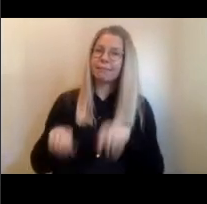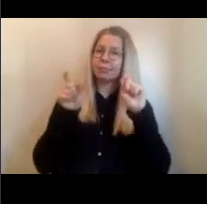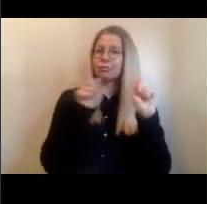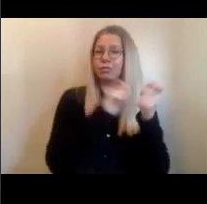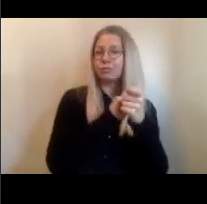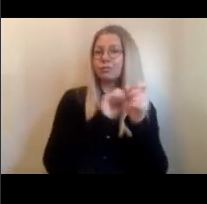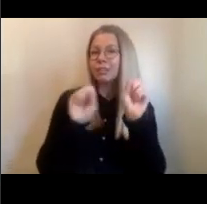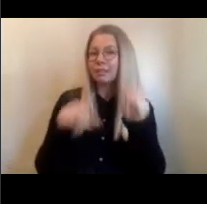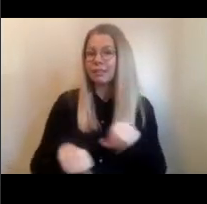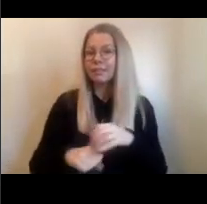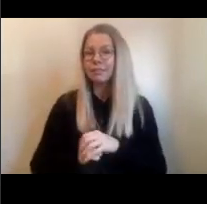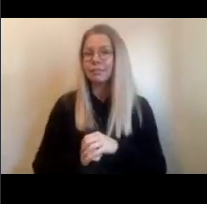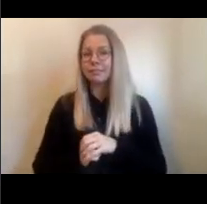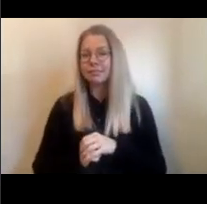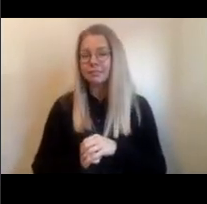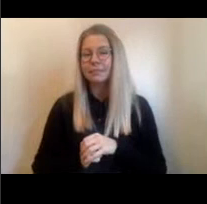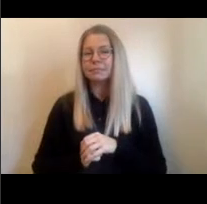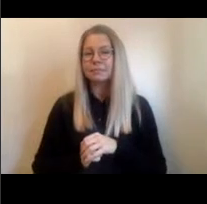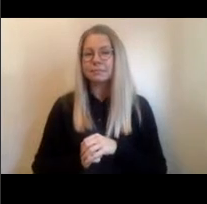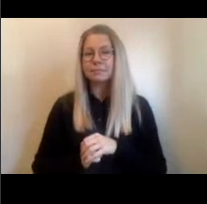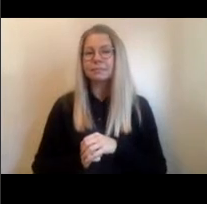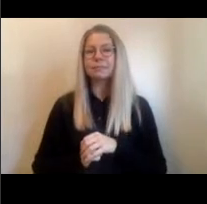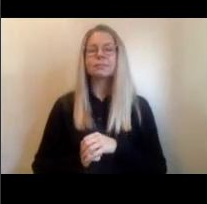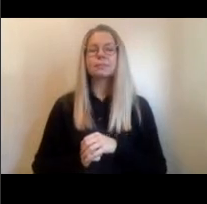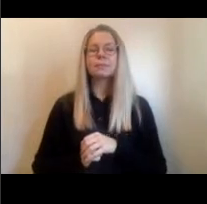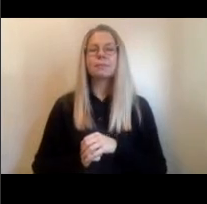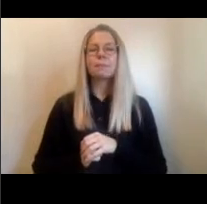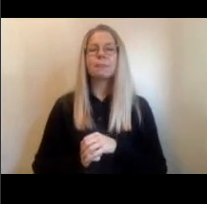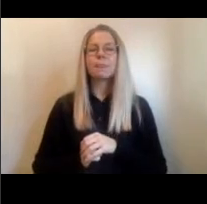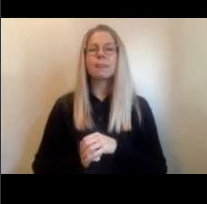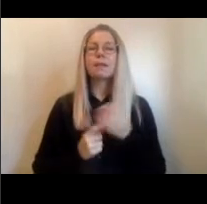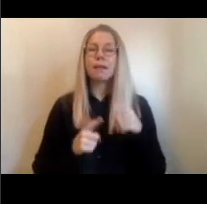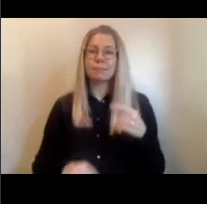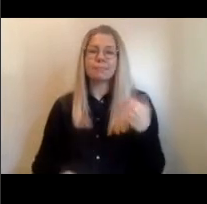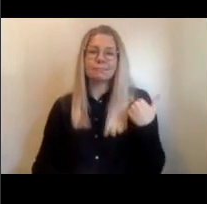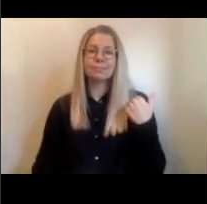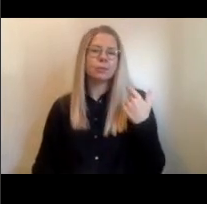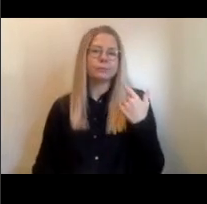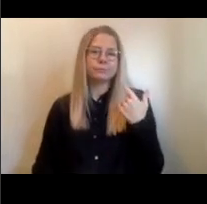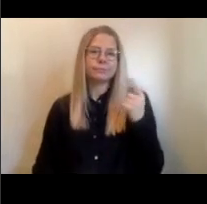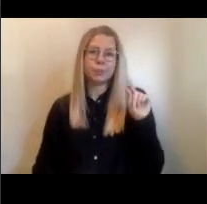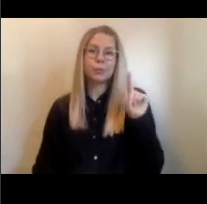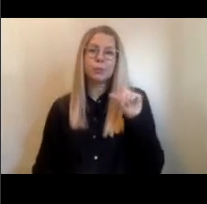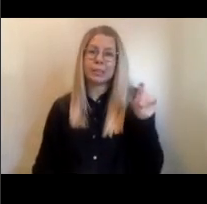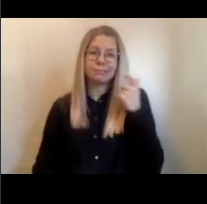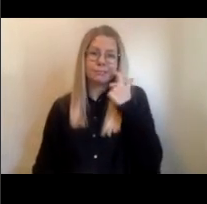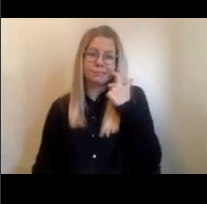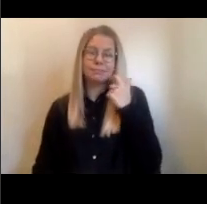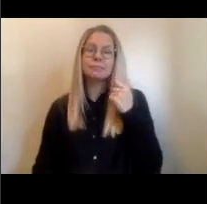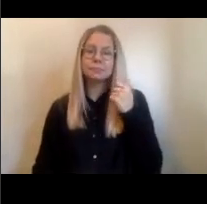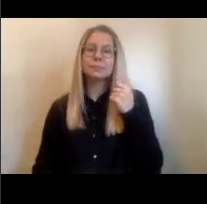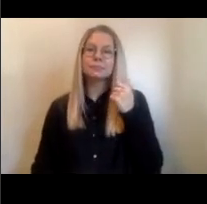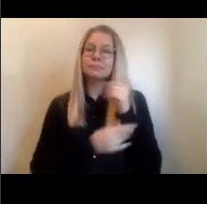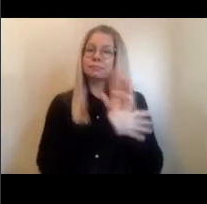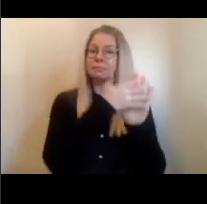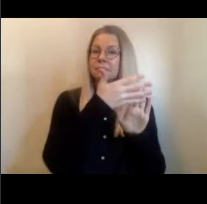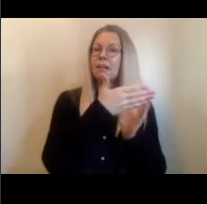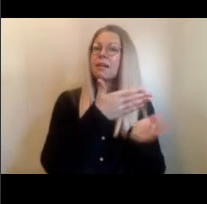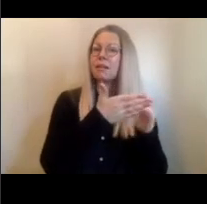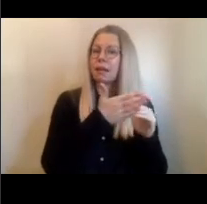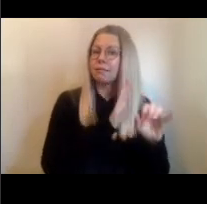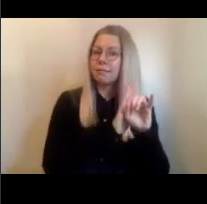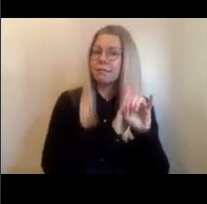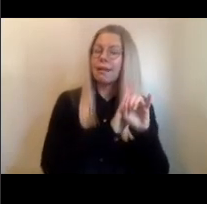right? 2020, the same factors were published, but they started talking about some other areas too. So excessive